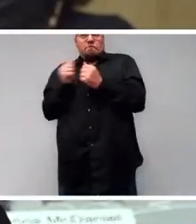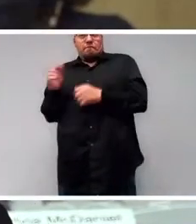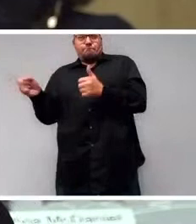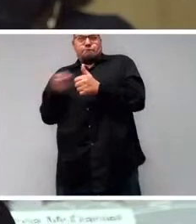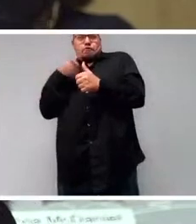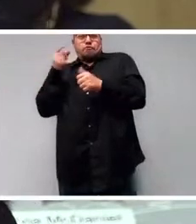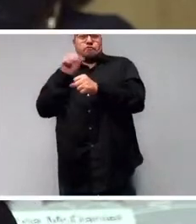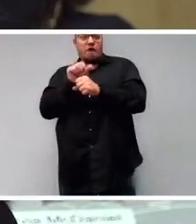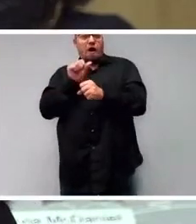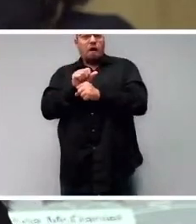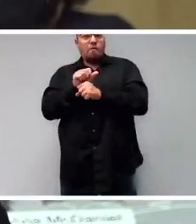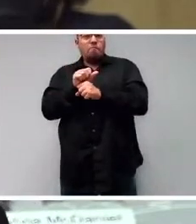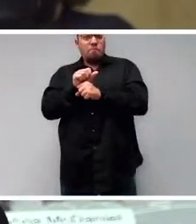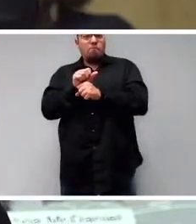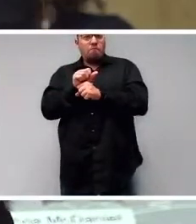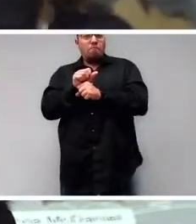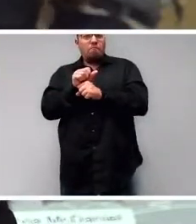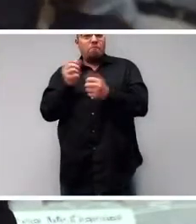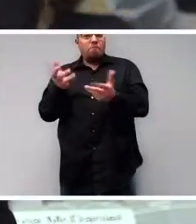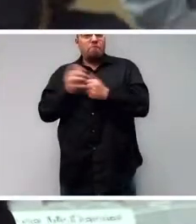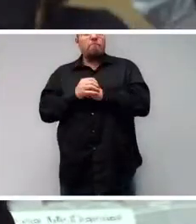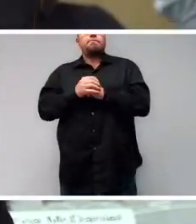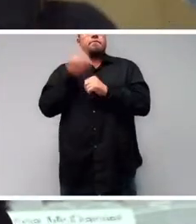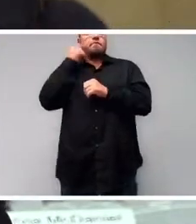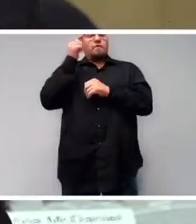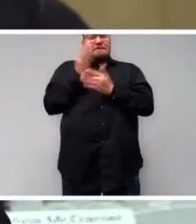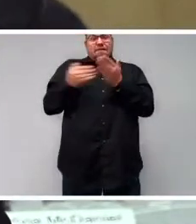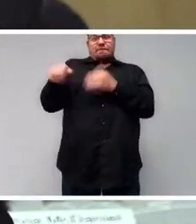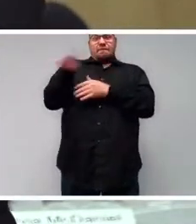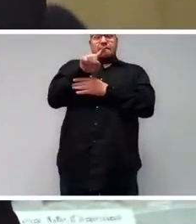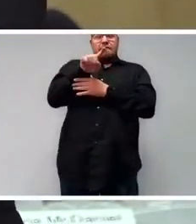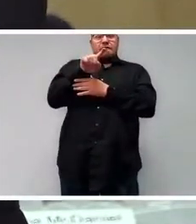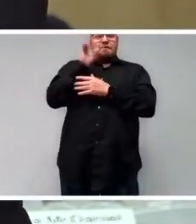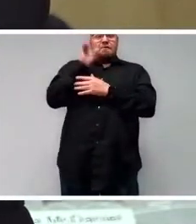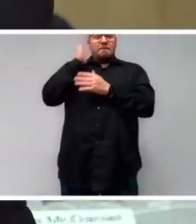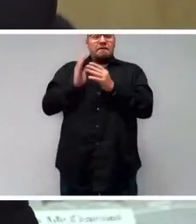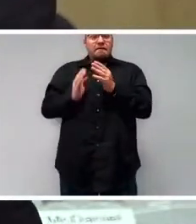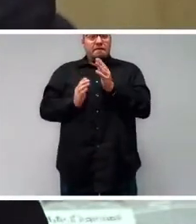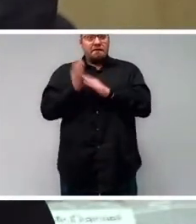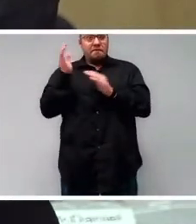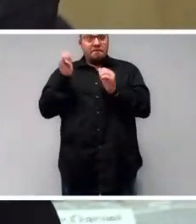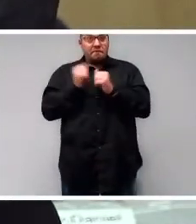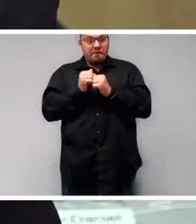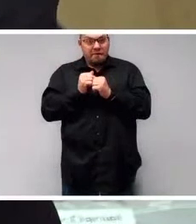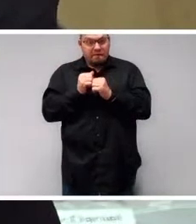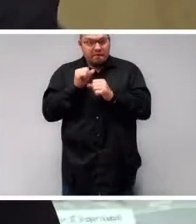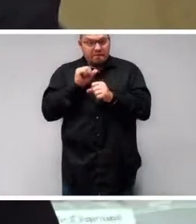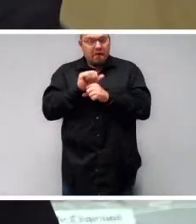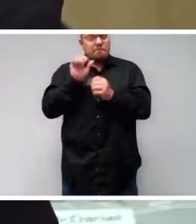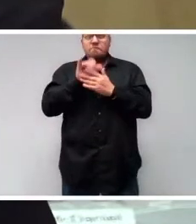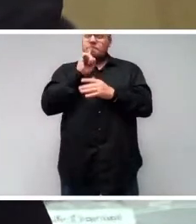job. For some of them, they actually leave with their dream job, which is pretty exciting.